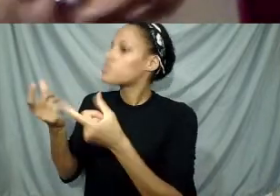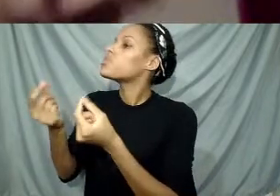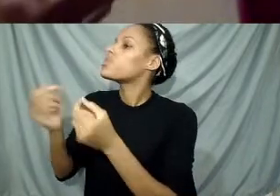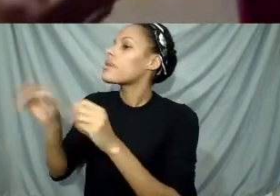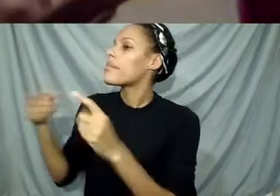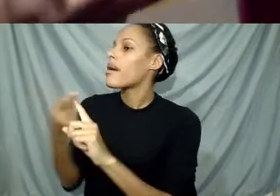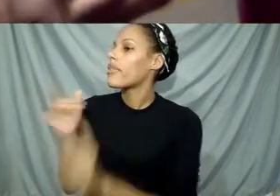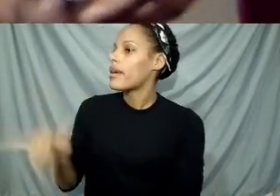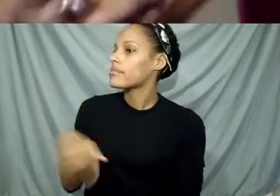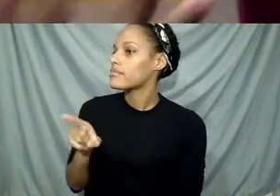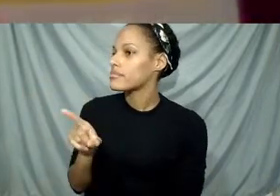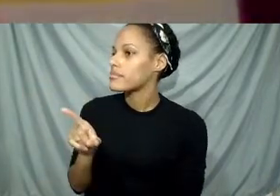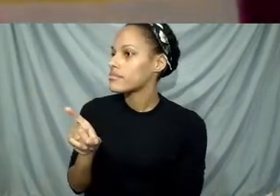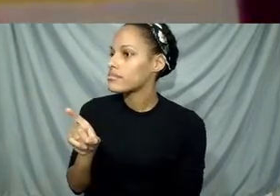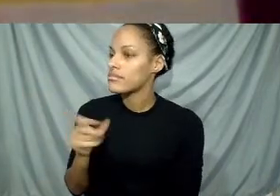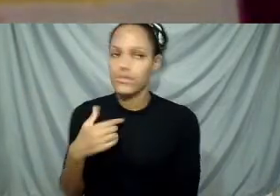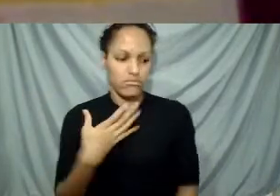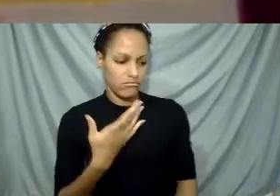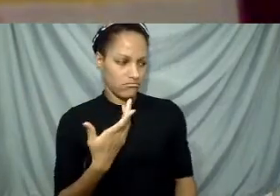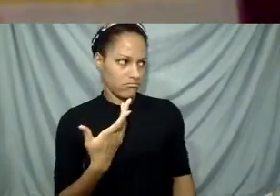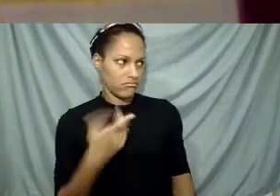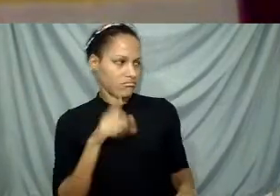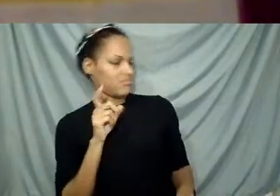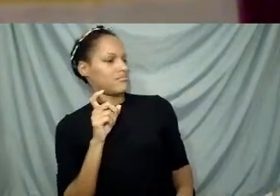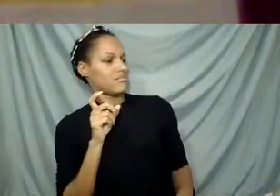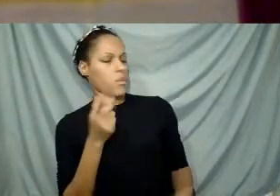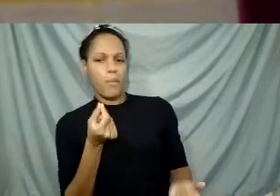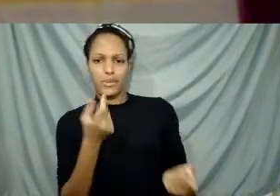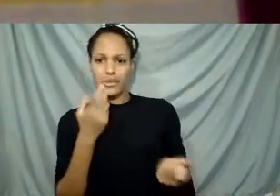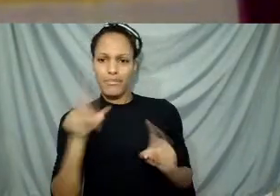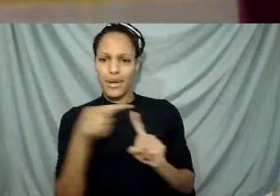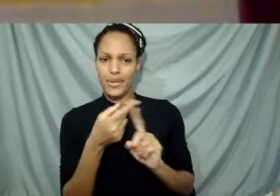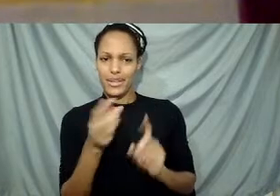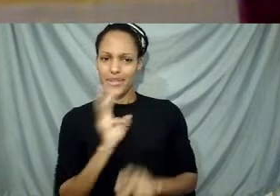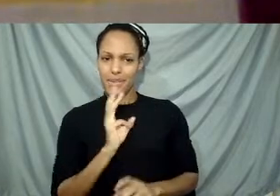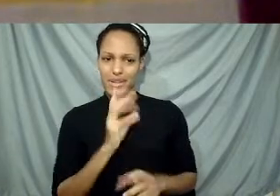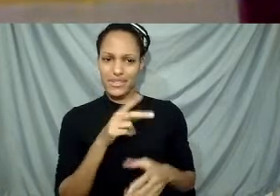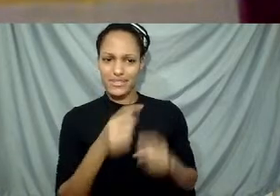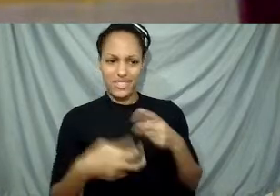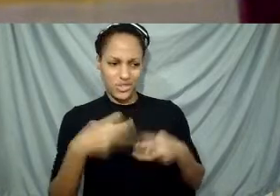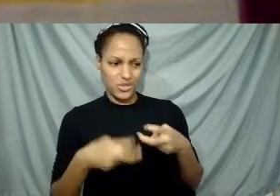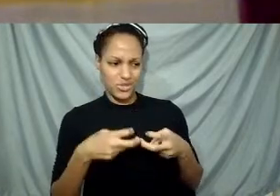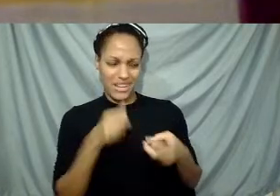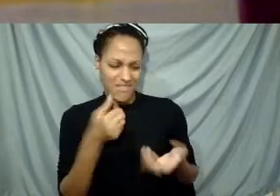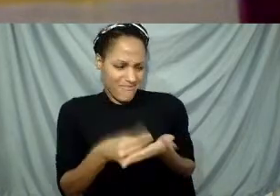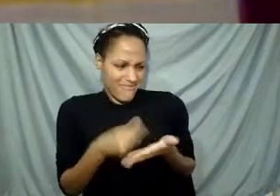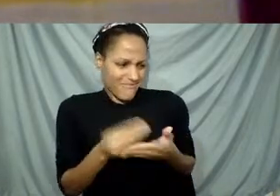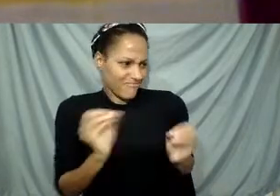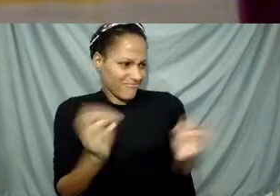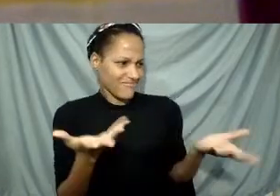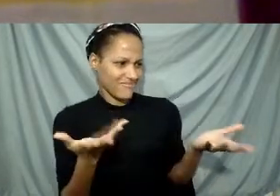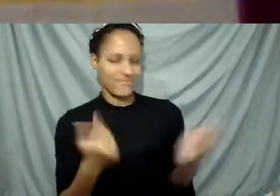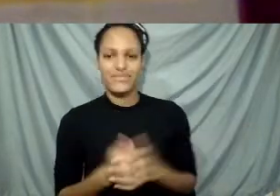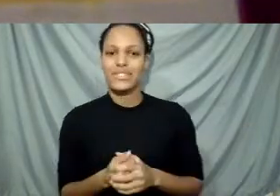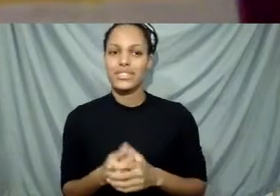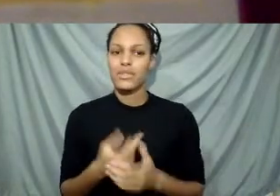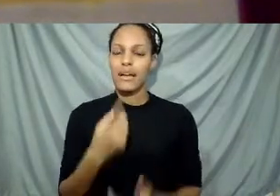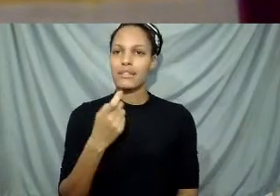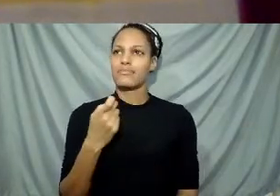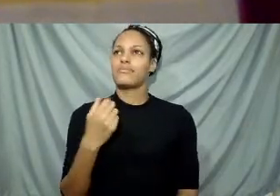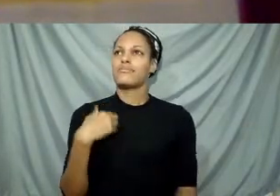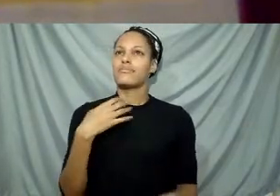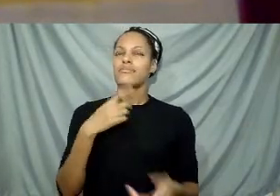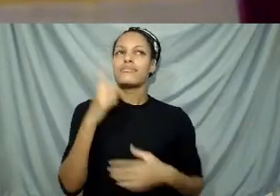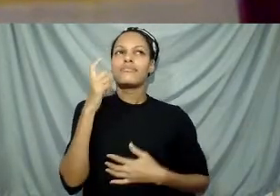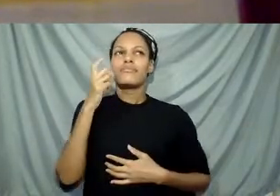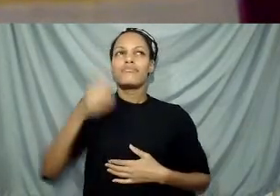What am I supposed to be doing about water issues? I don't have any money like that. Like, what kind of question is that? And then I said, what do I have? I have dance.